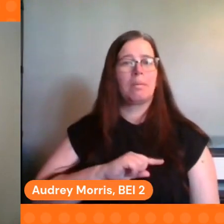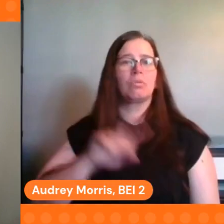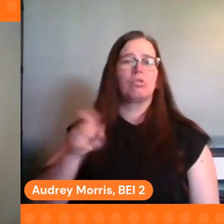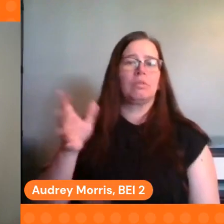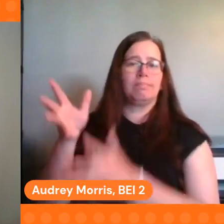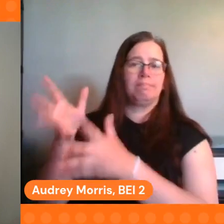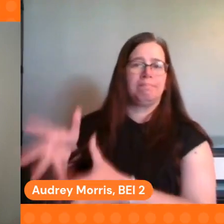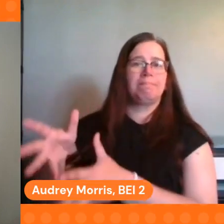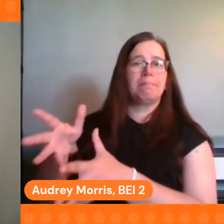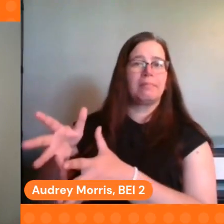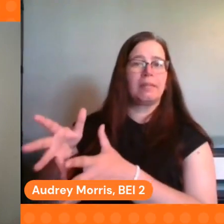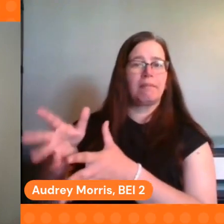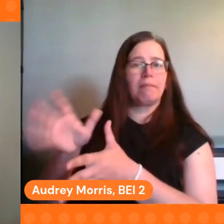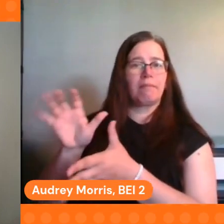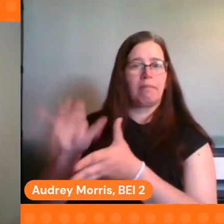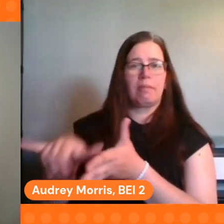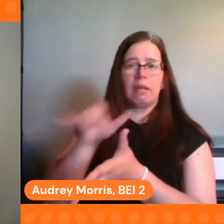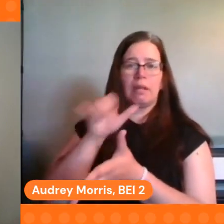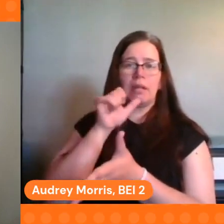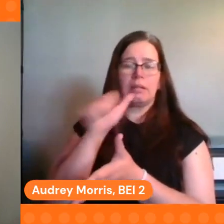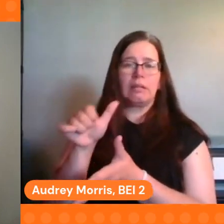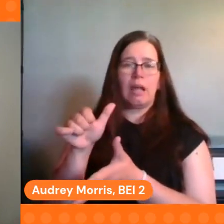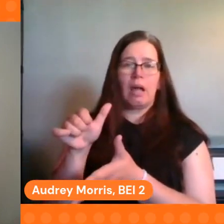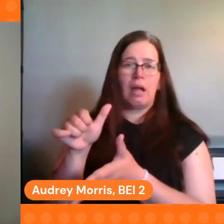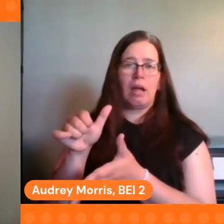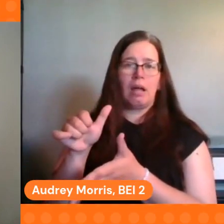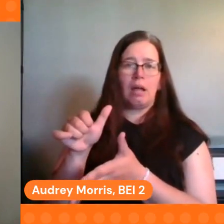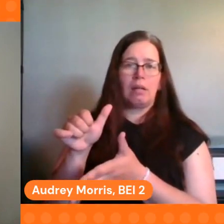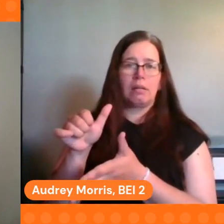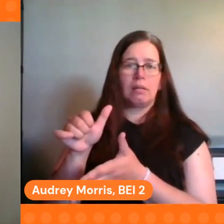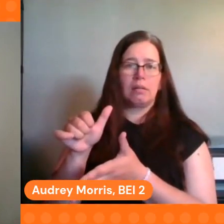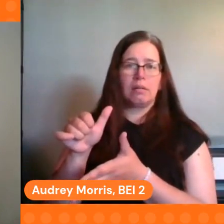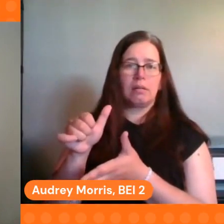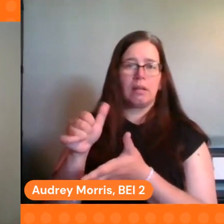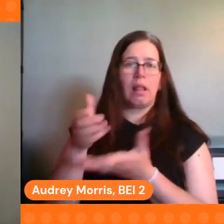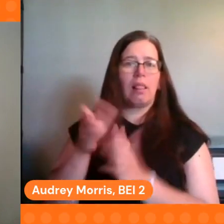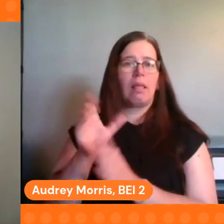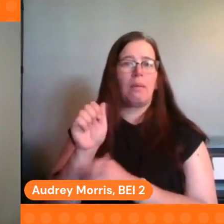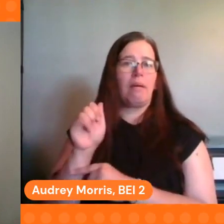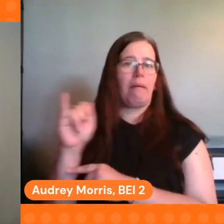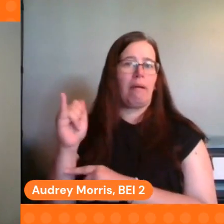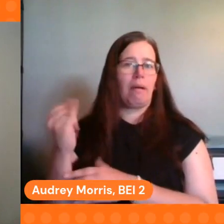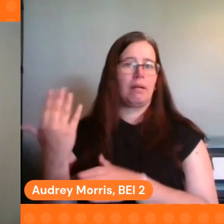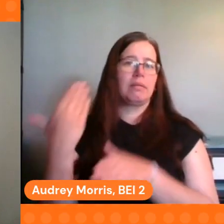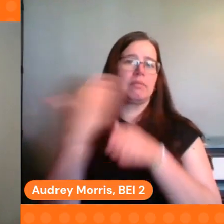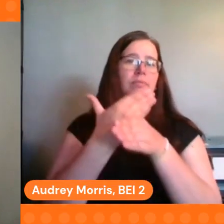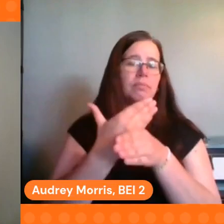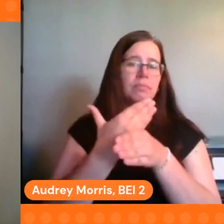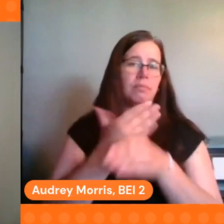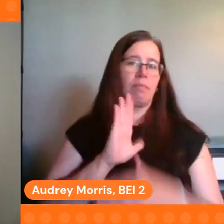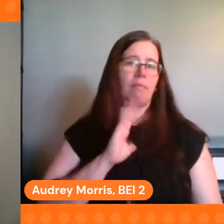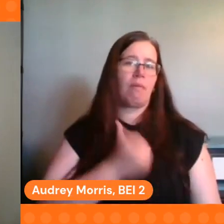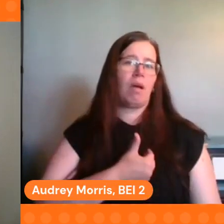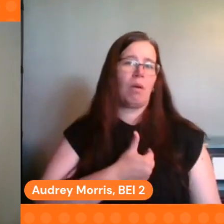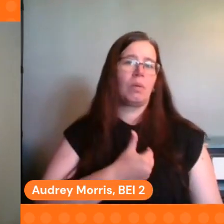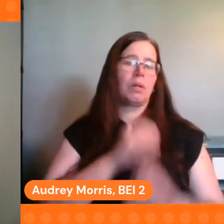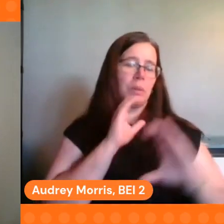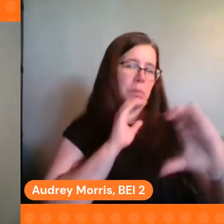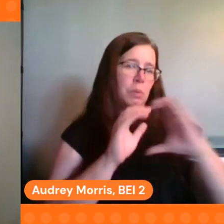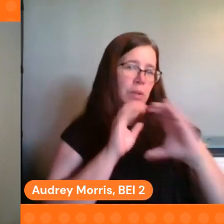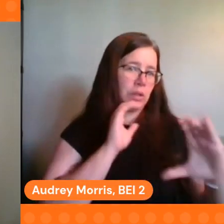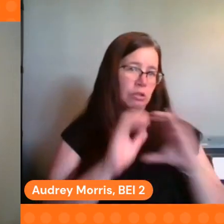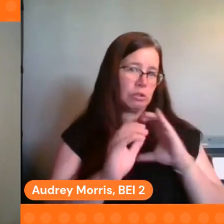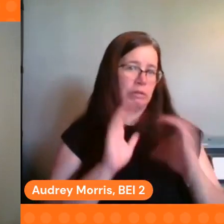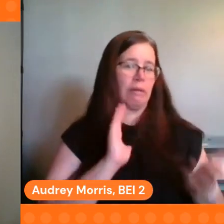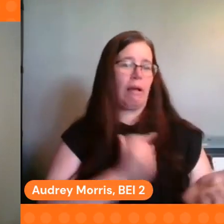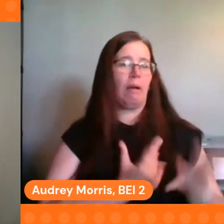and we shouldn't let AI disrupt our mode of communication, our mode of